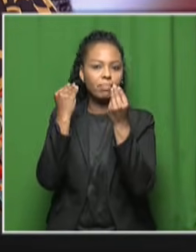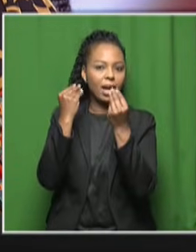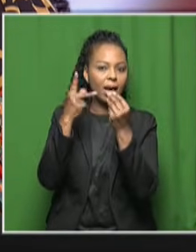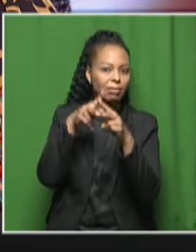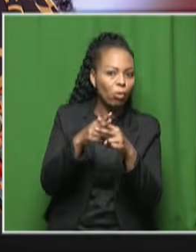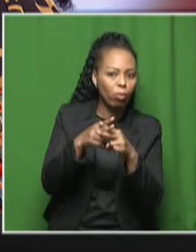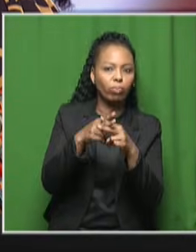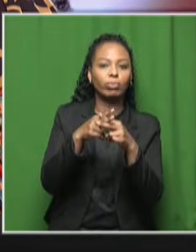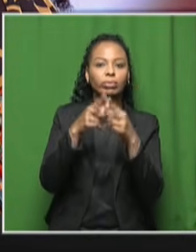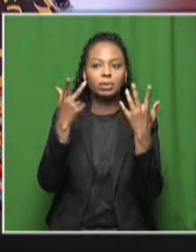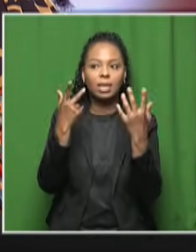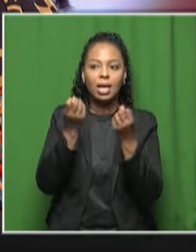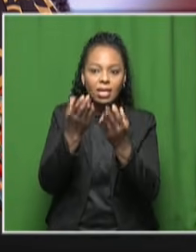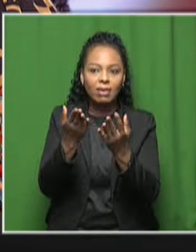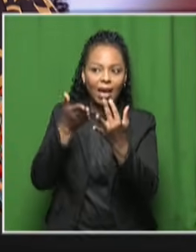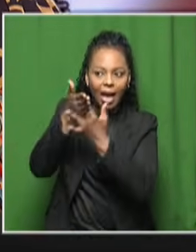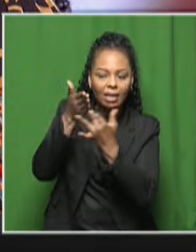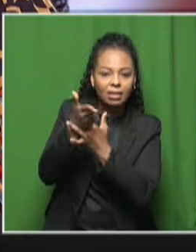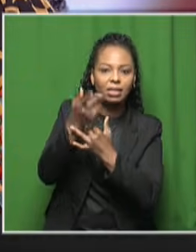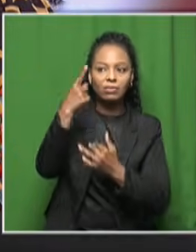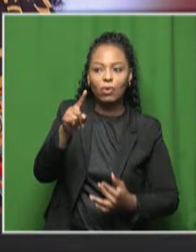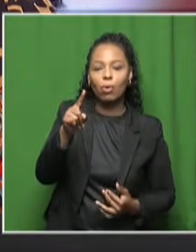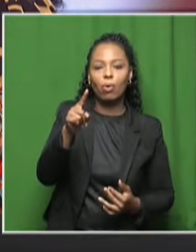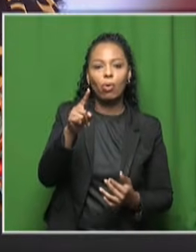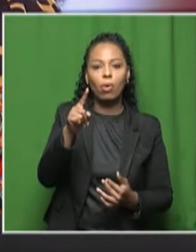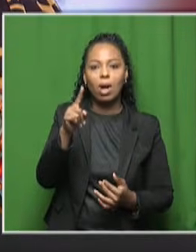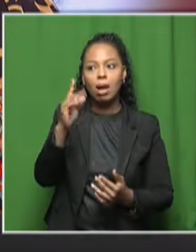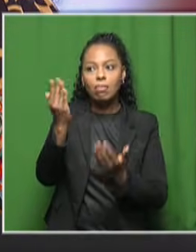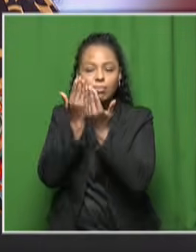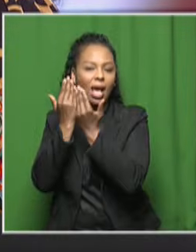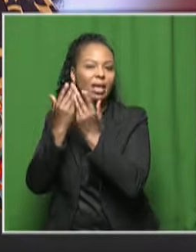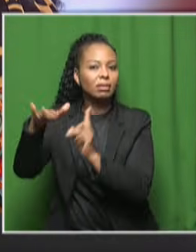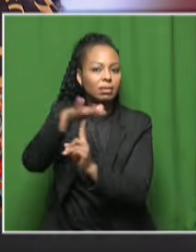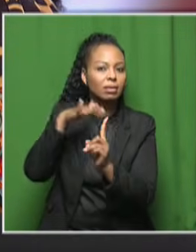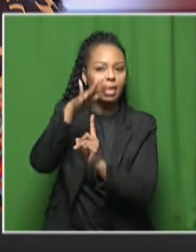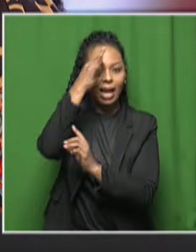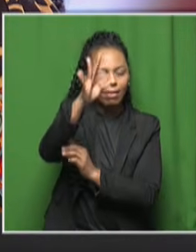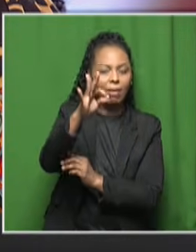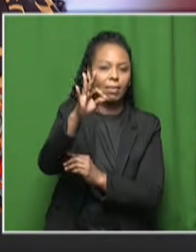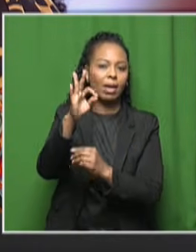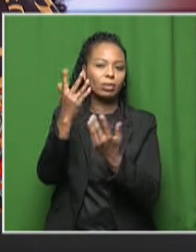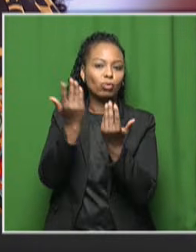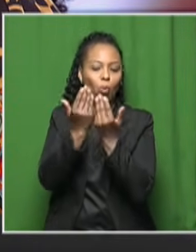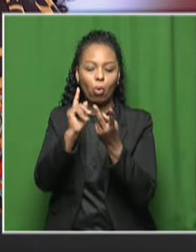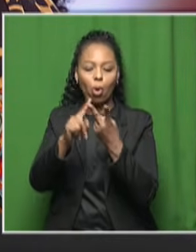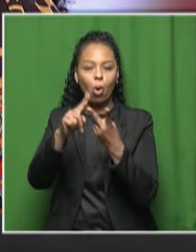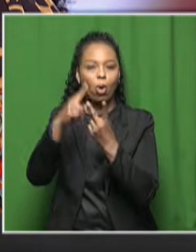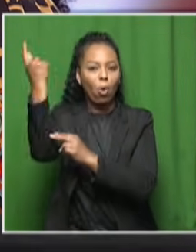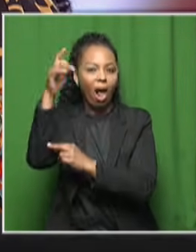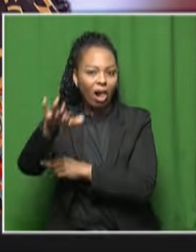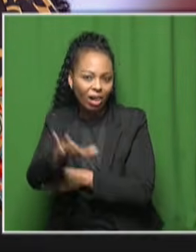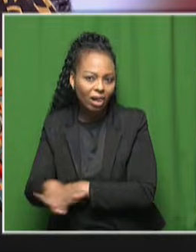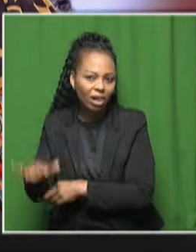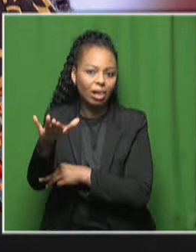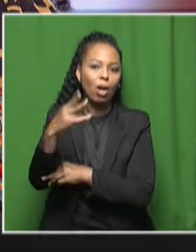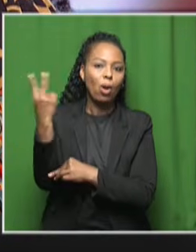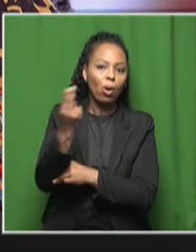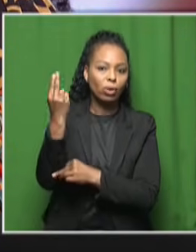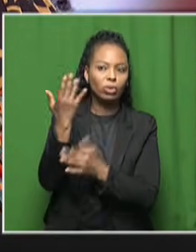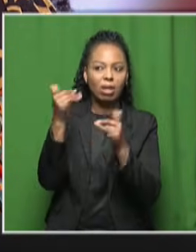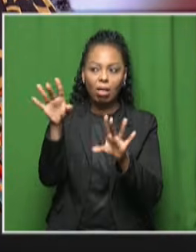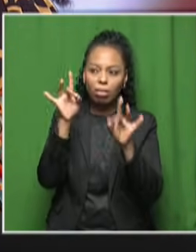the access to the public schools and to rural areas and remote areas. And they've also